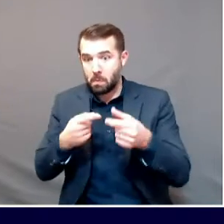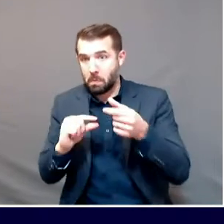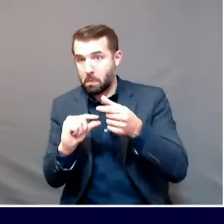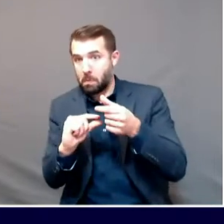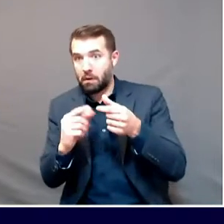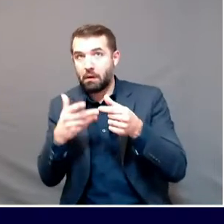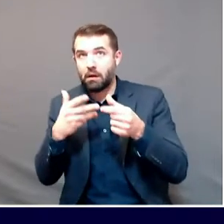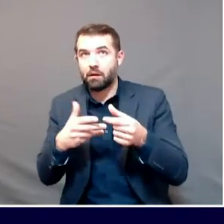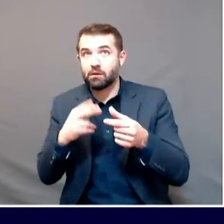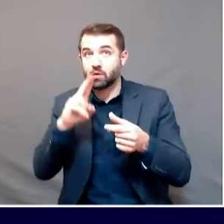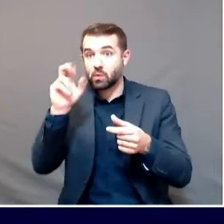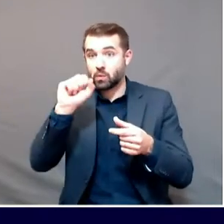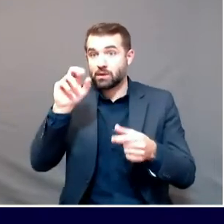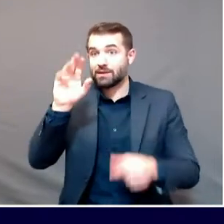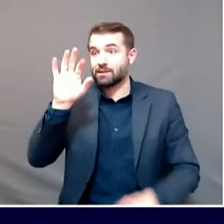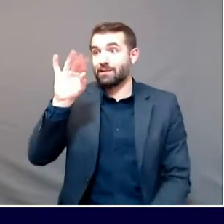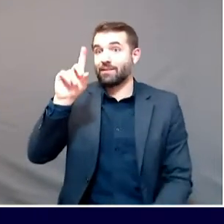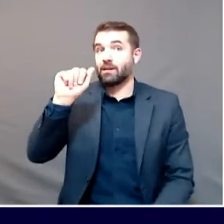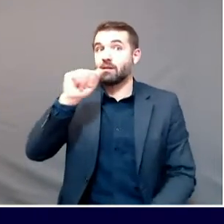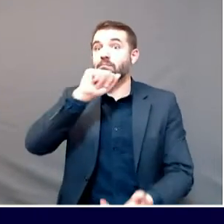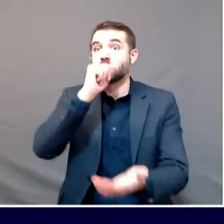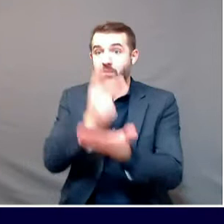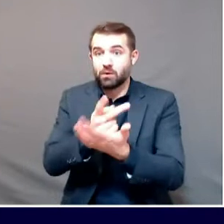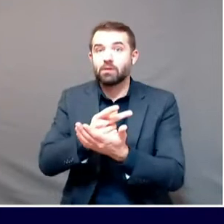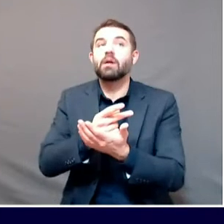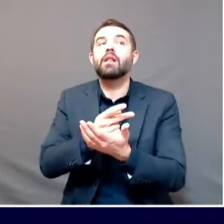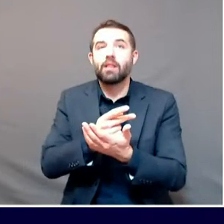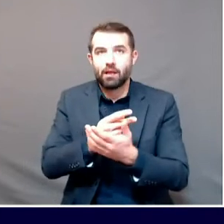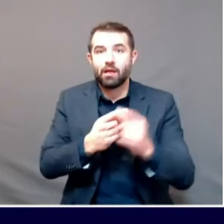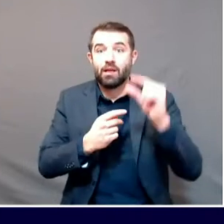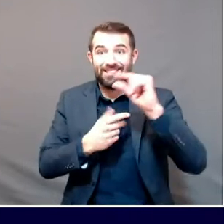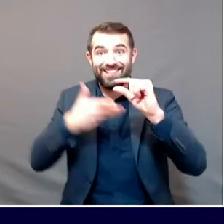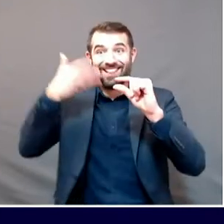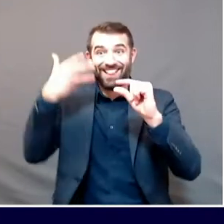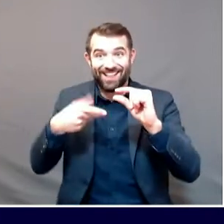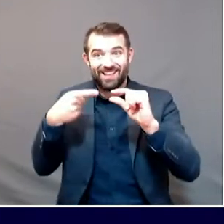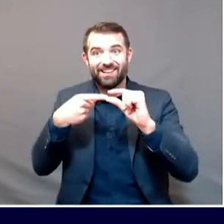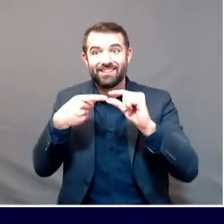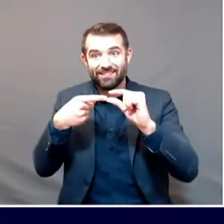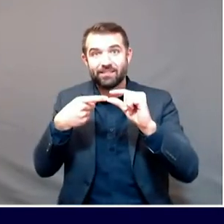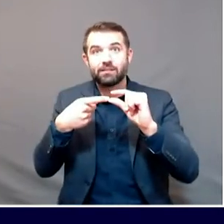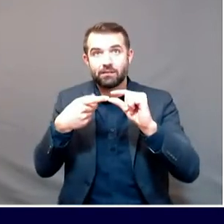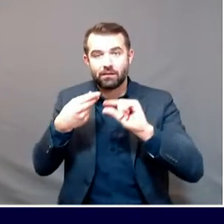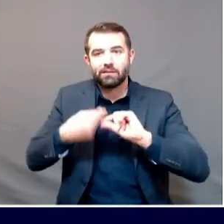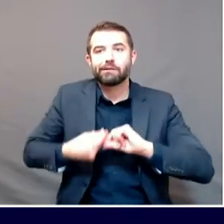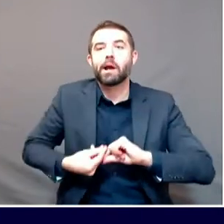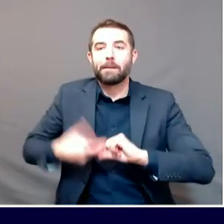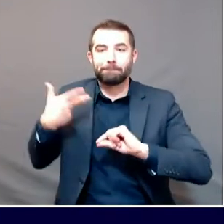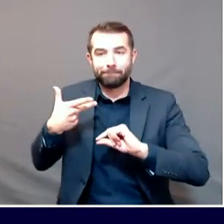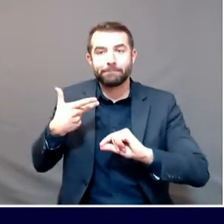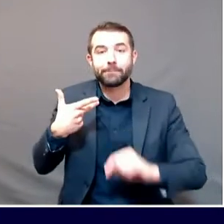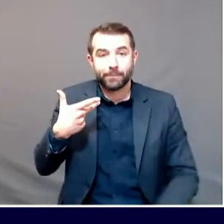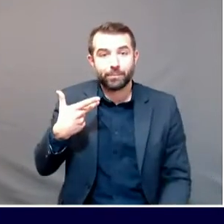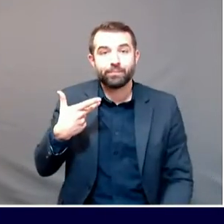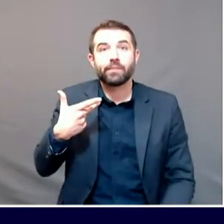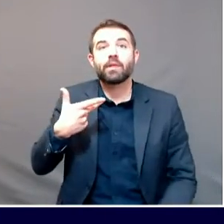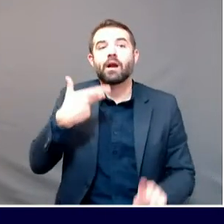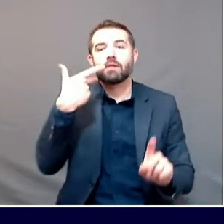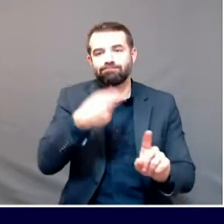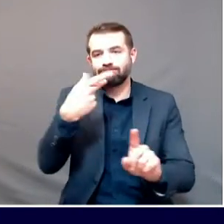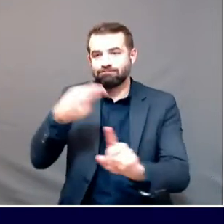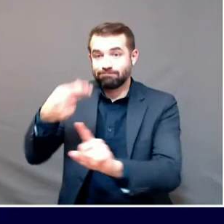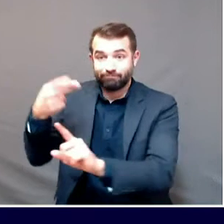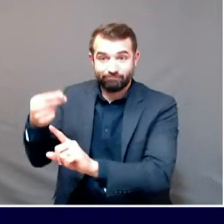process of using this extra vaccine in the vials to vaccinate more and more people. As a result of